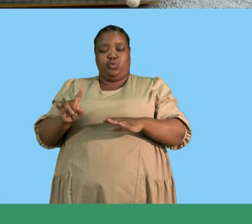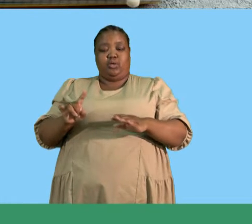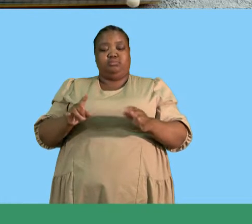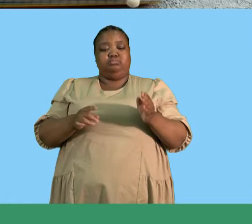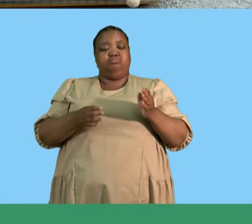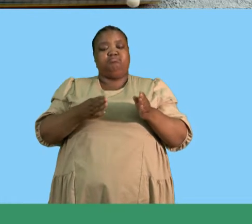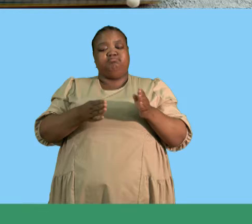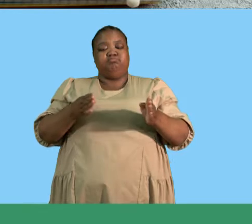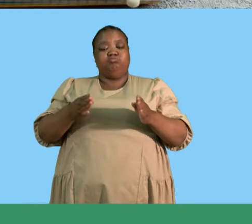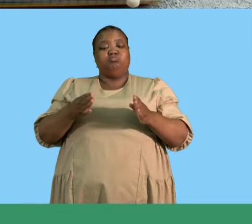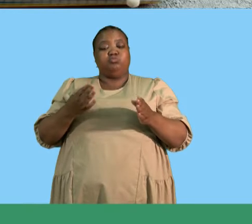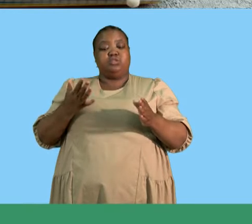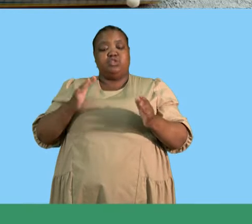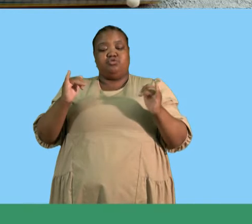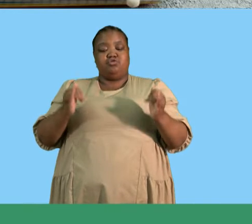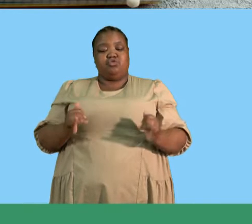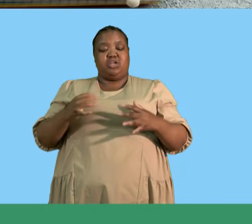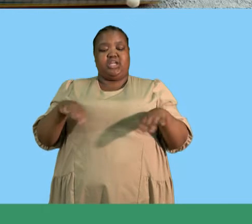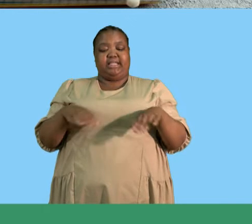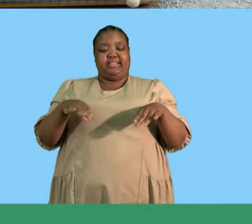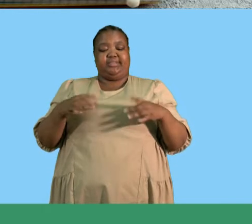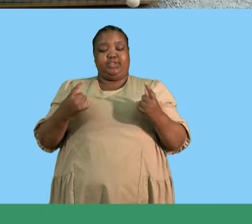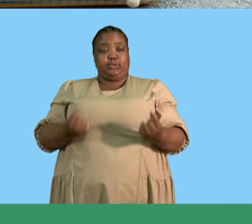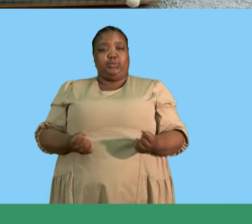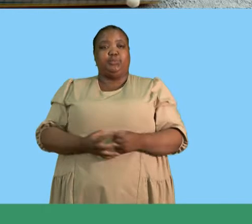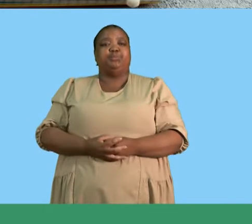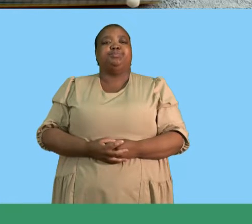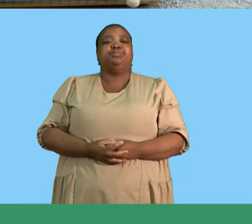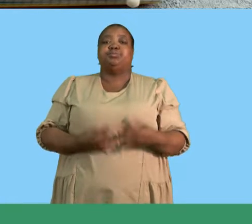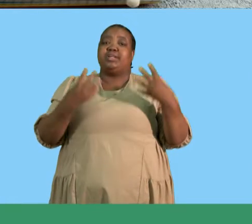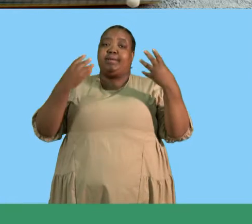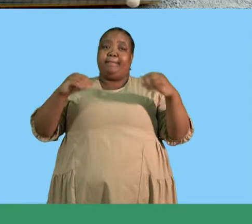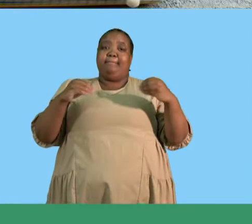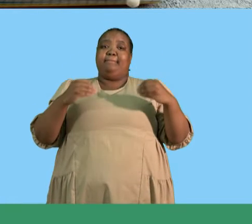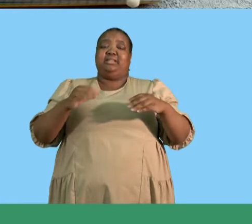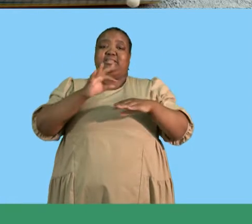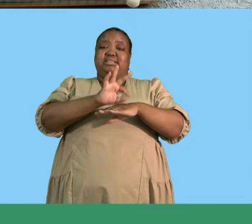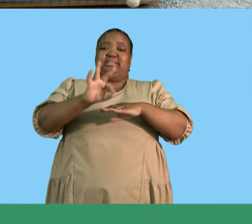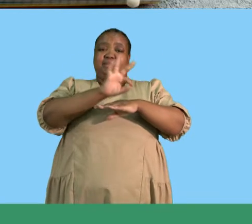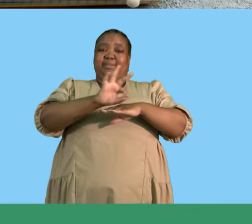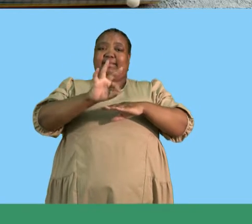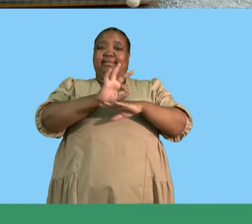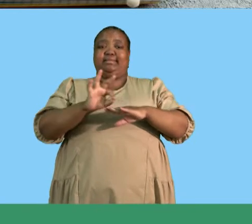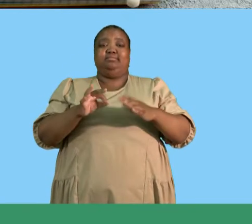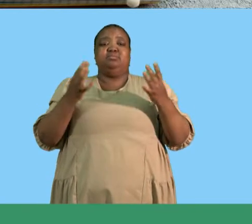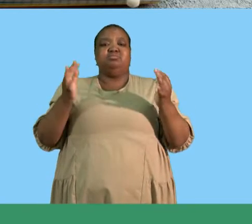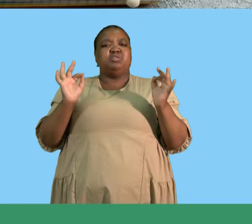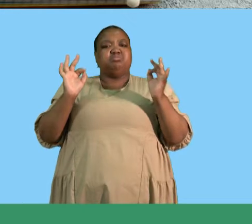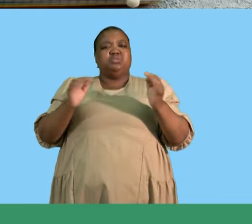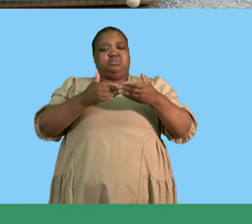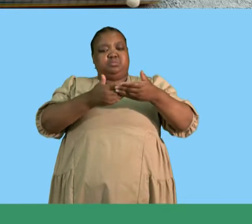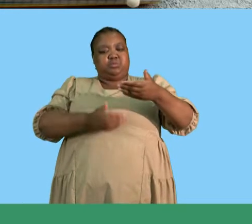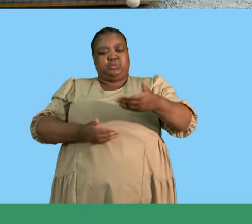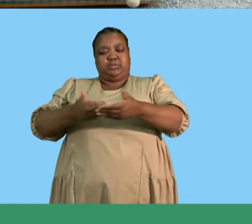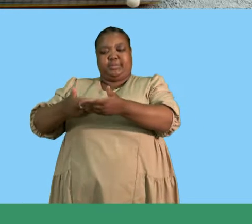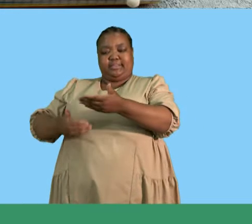activities. Now let's take a look at a business plan. Now reminder that a business plan is a formal